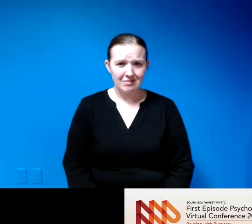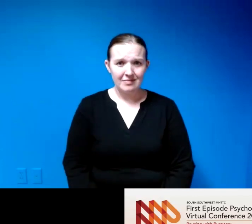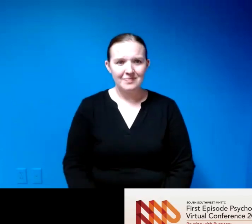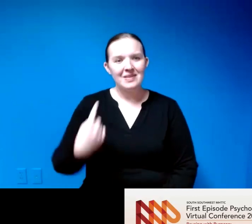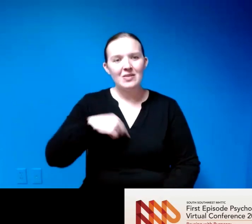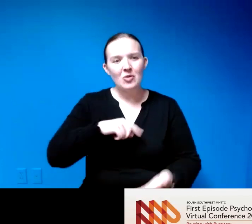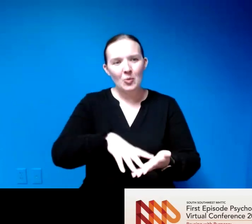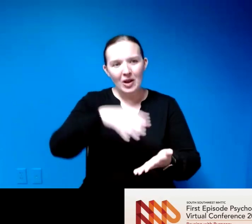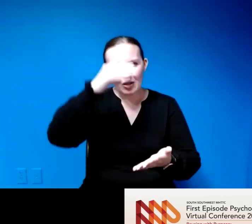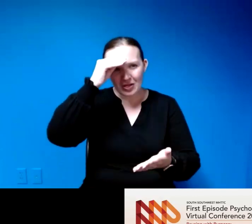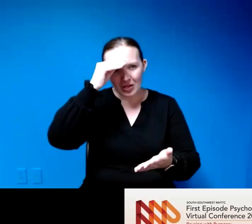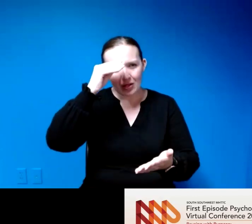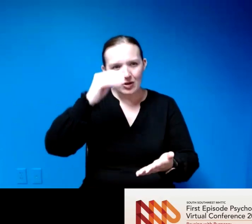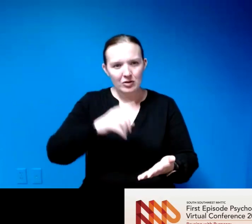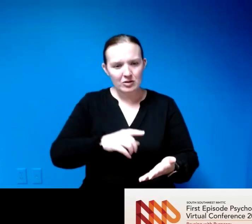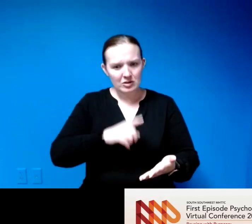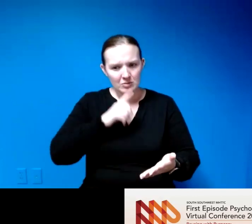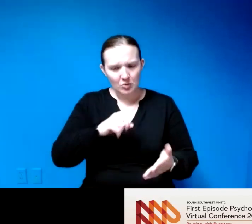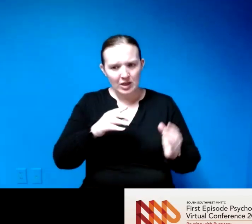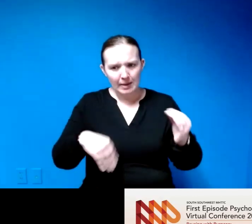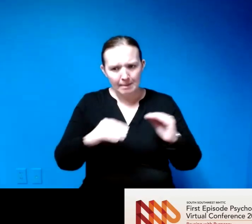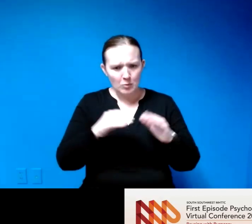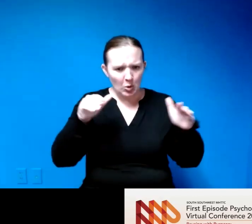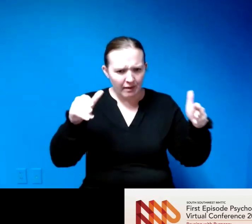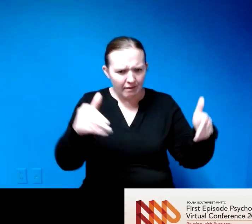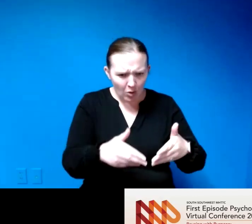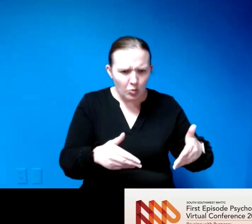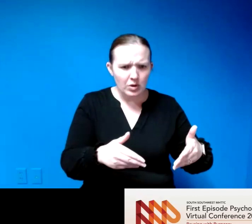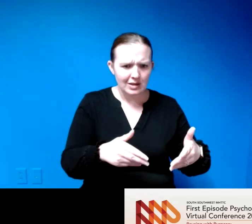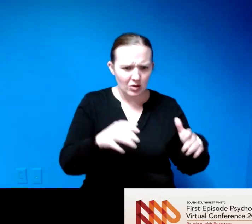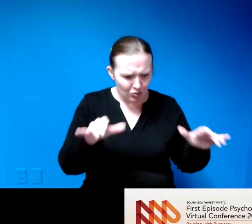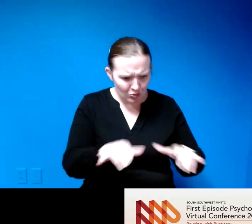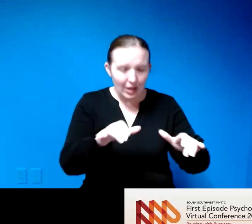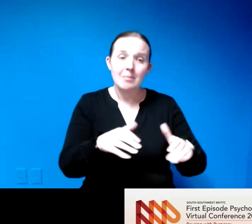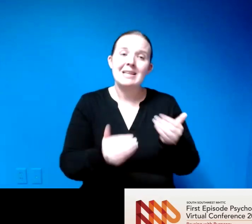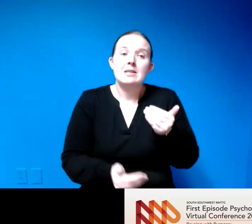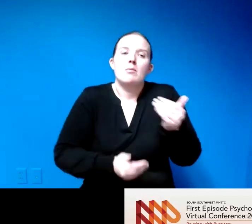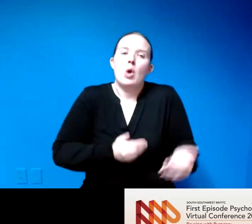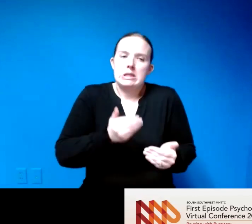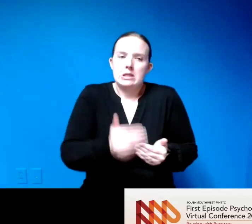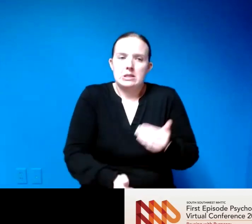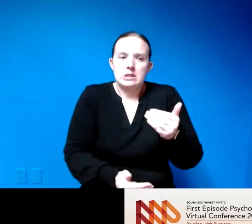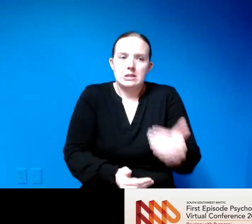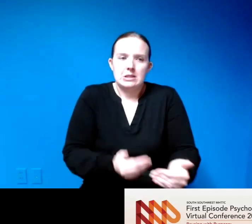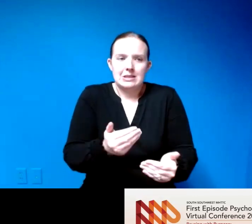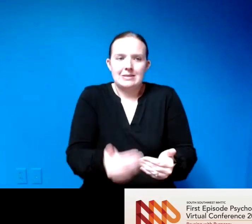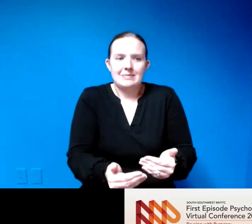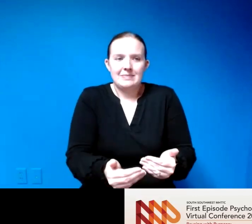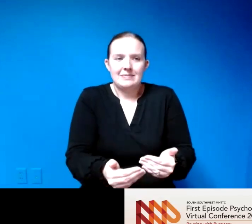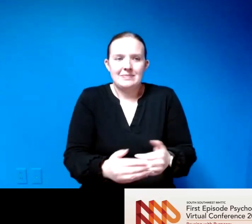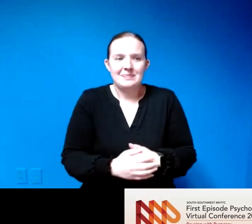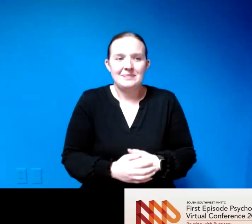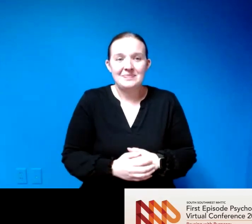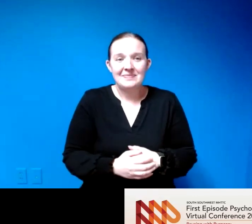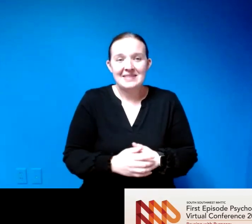learning to be more programmatic about it, and it's a process, and I think we do better a little